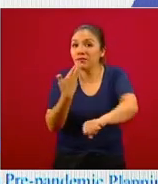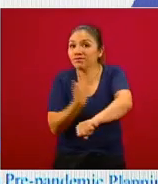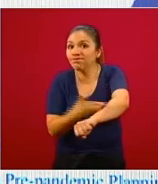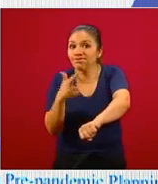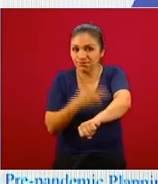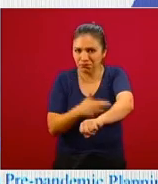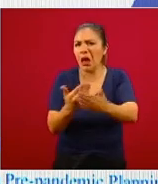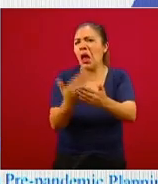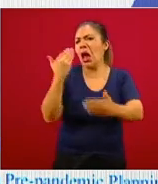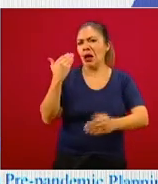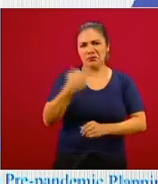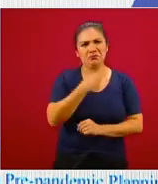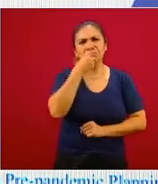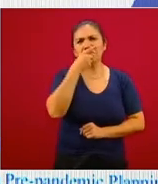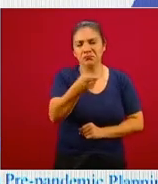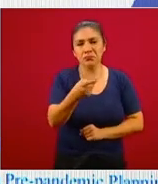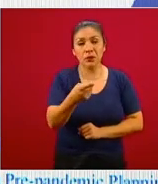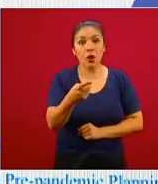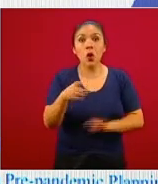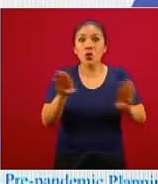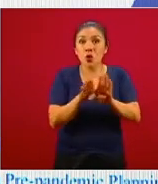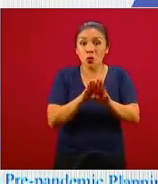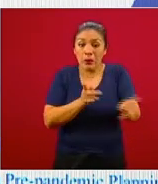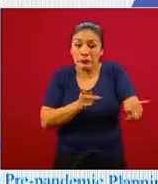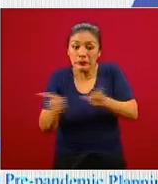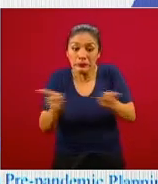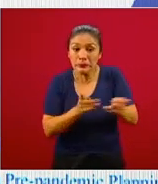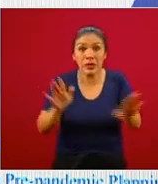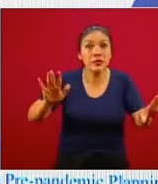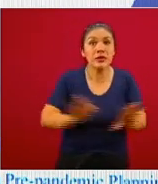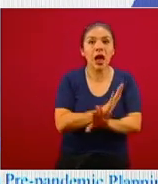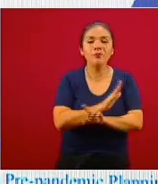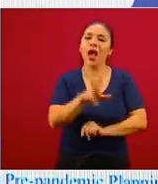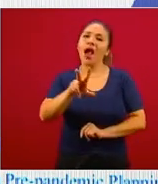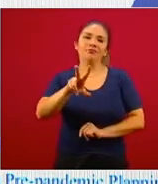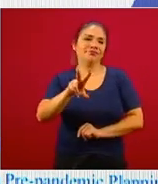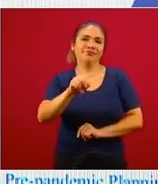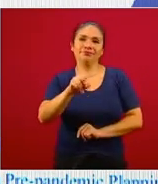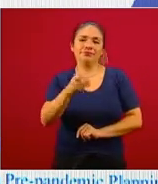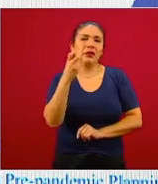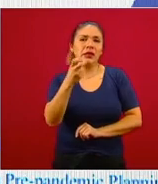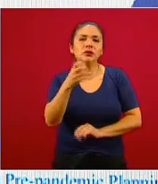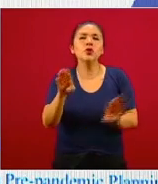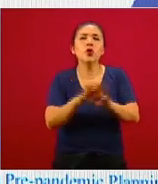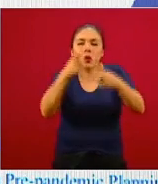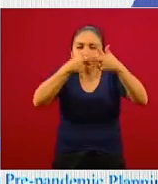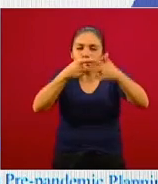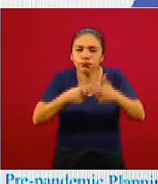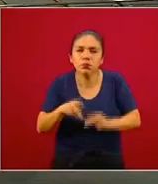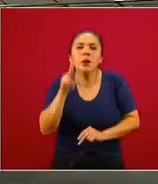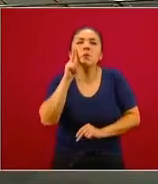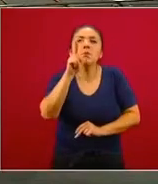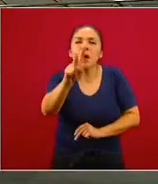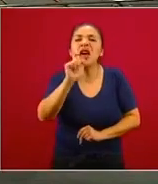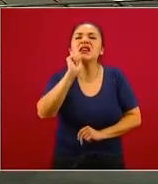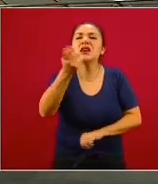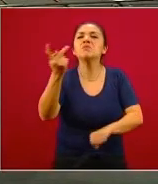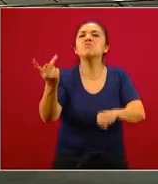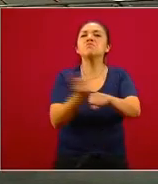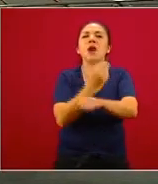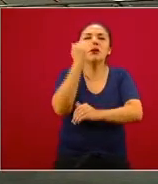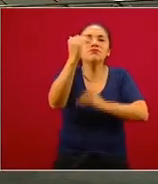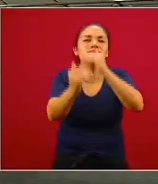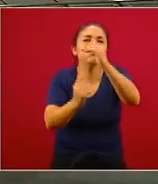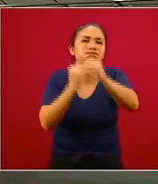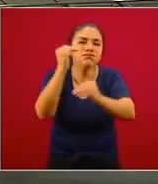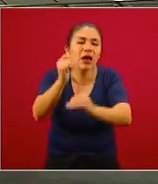the transition between phase 1 and phase 2, that the course of action changes. We've said several